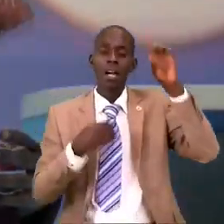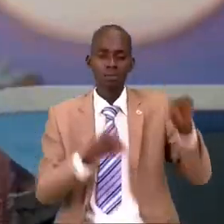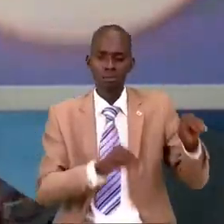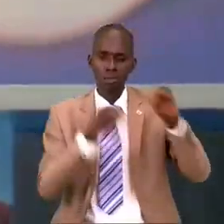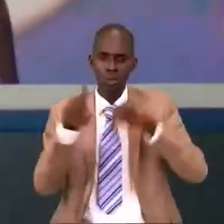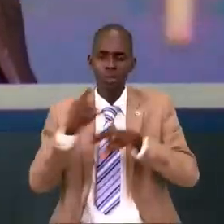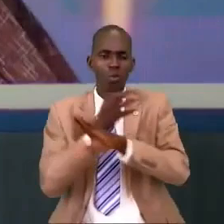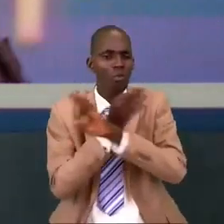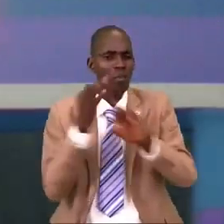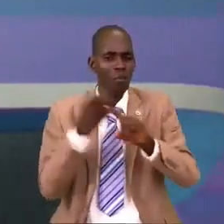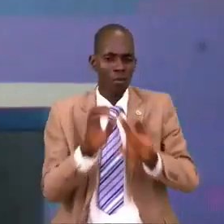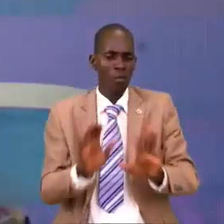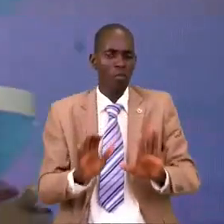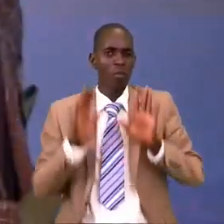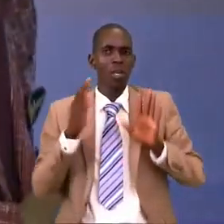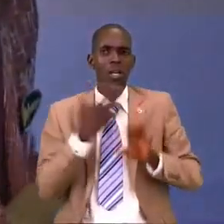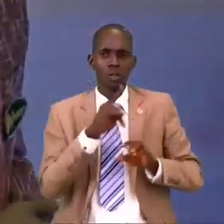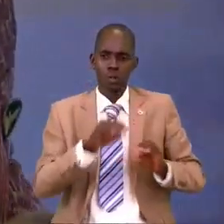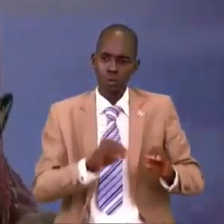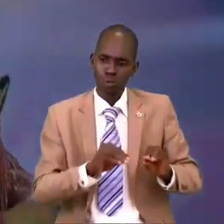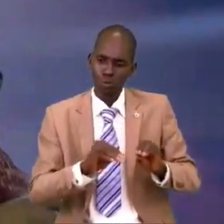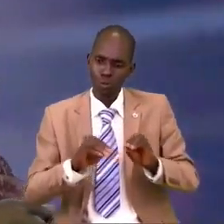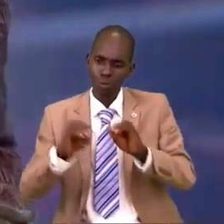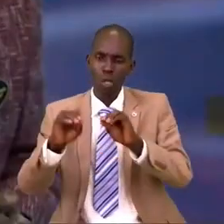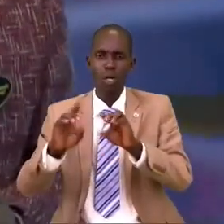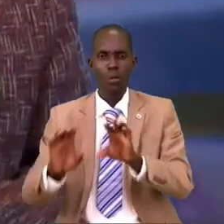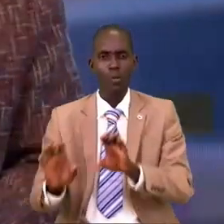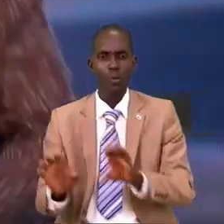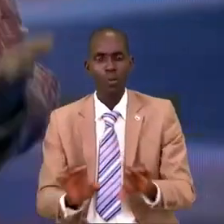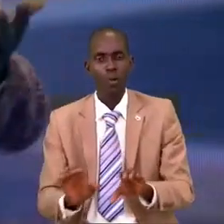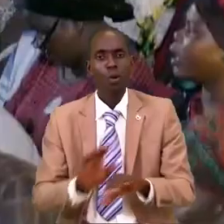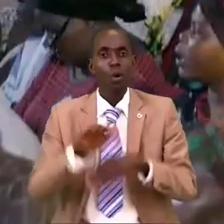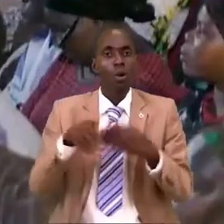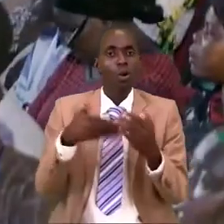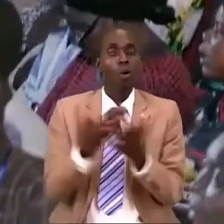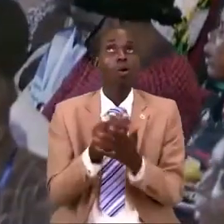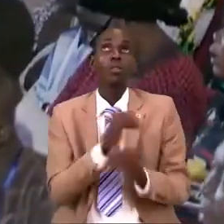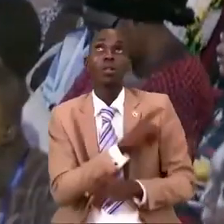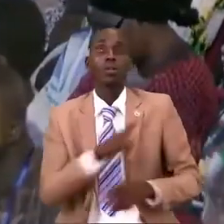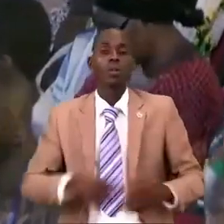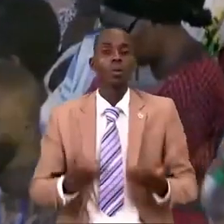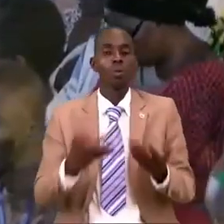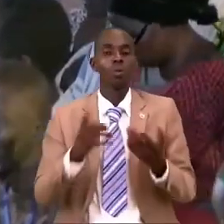will reach the highest peak in Jesus' name. Look at